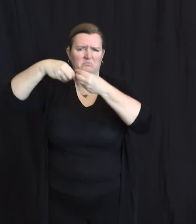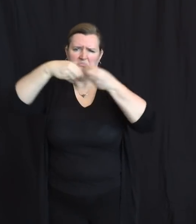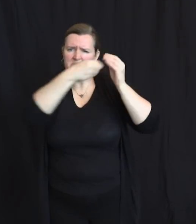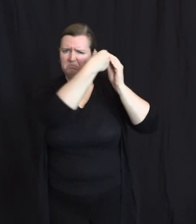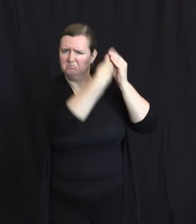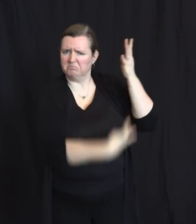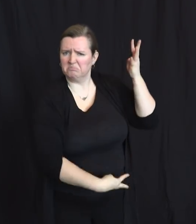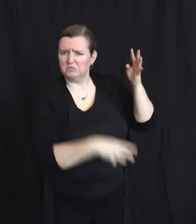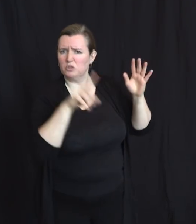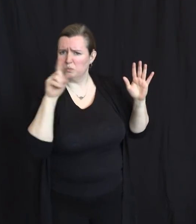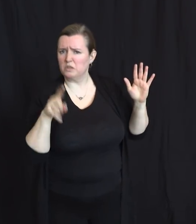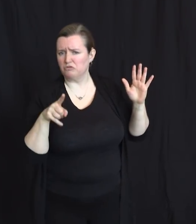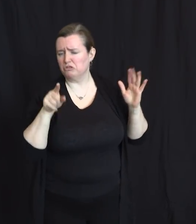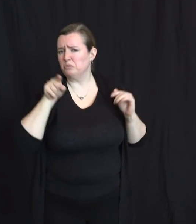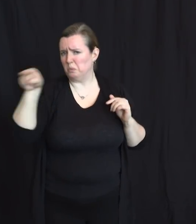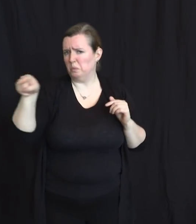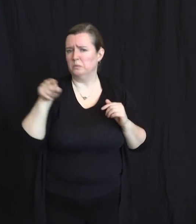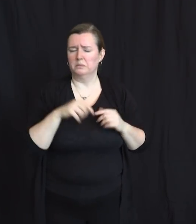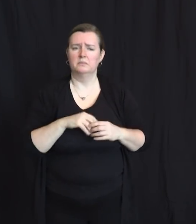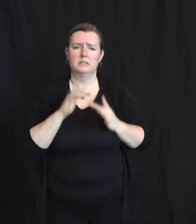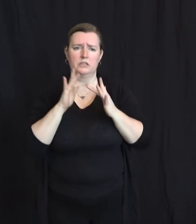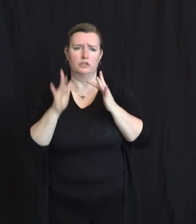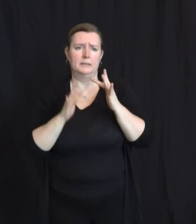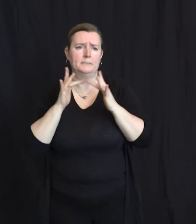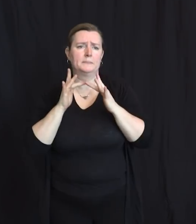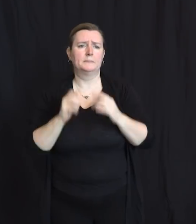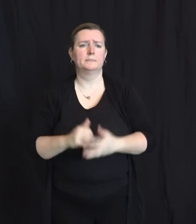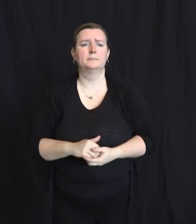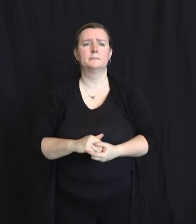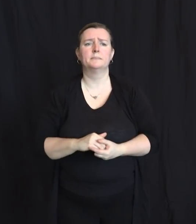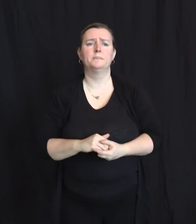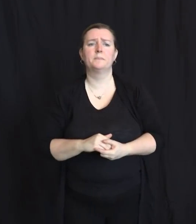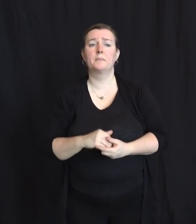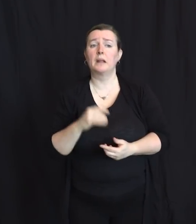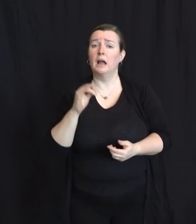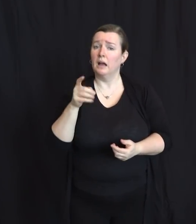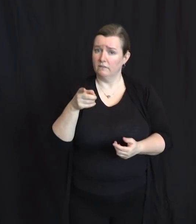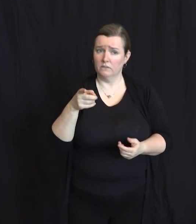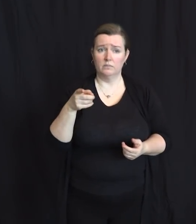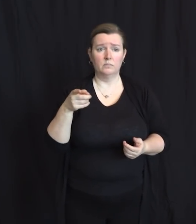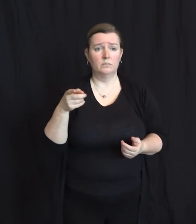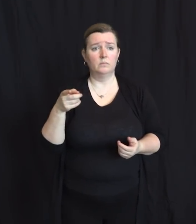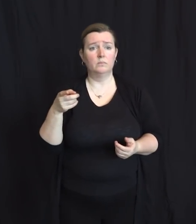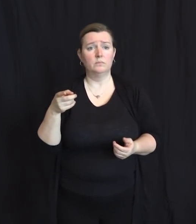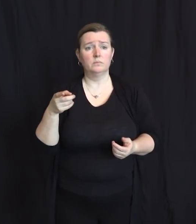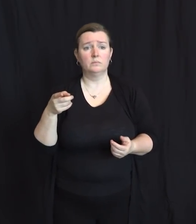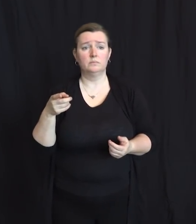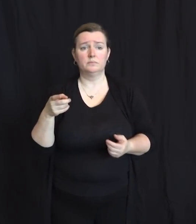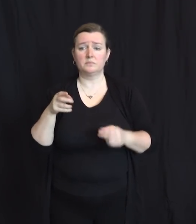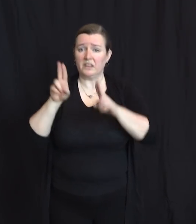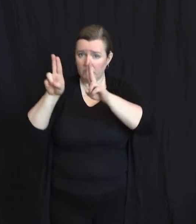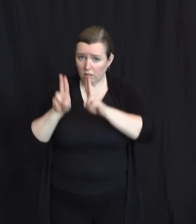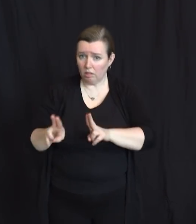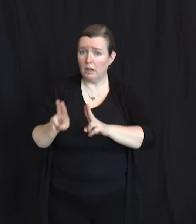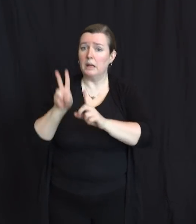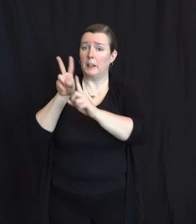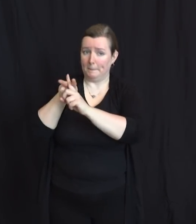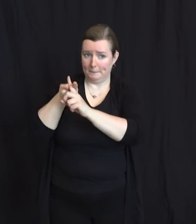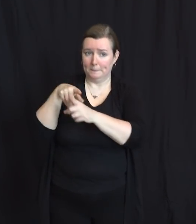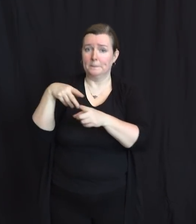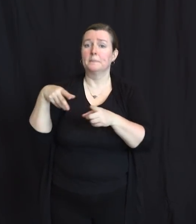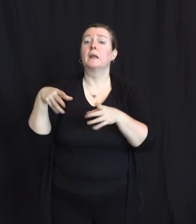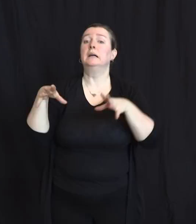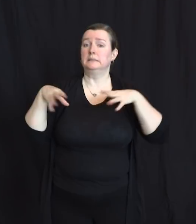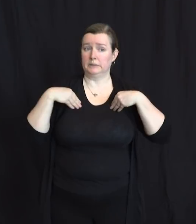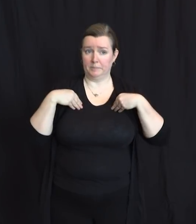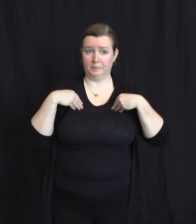Regardless of when your claim is accepted, I've said this before and I want to repeat it again today, no one will be denied 1 penny of